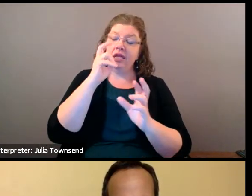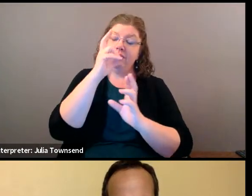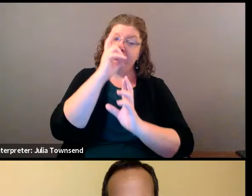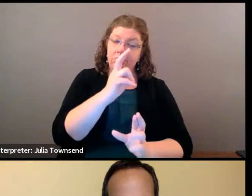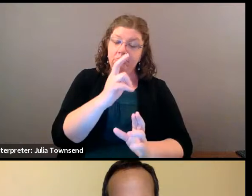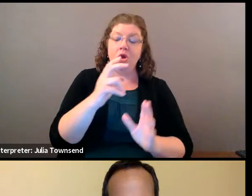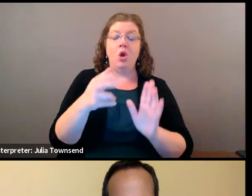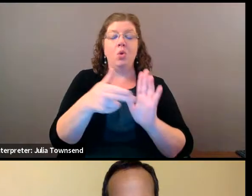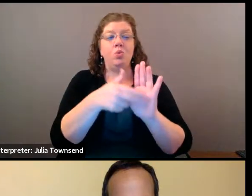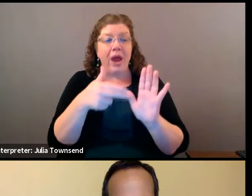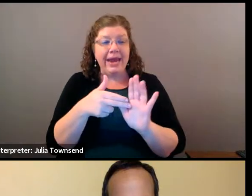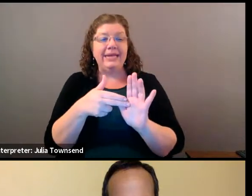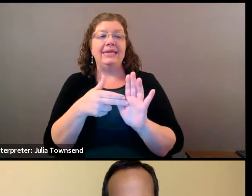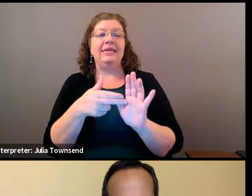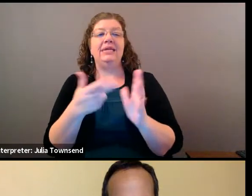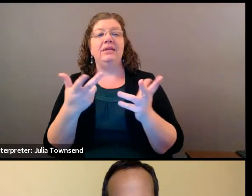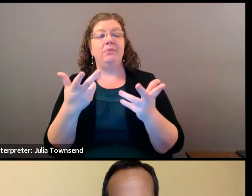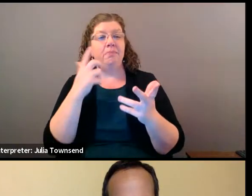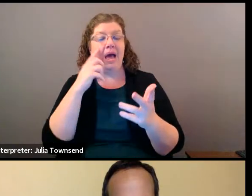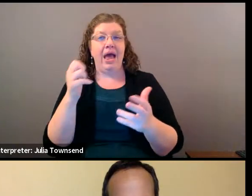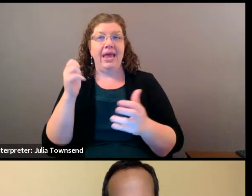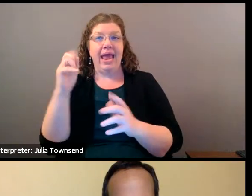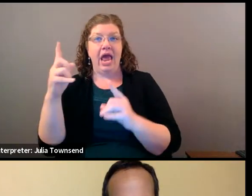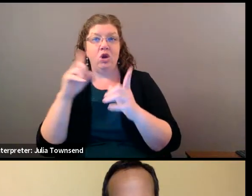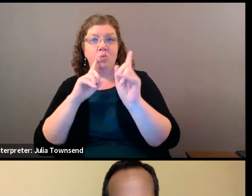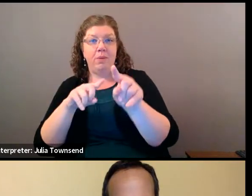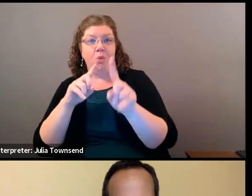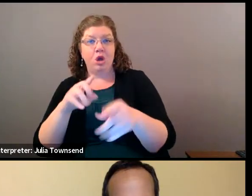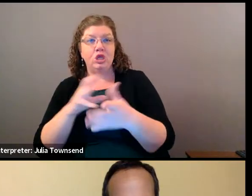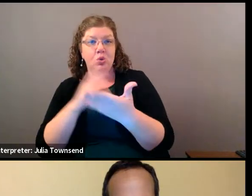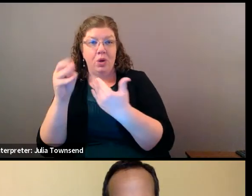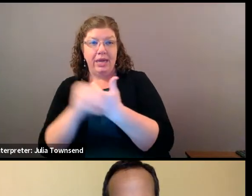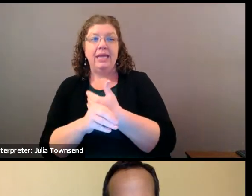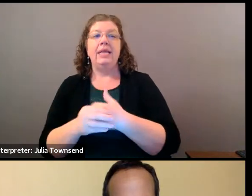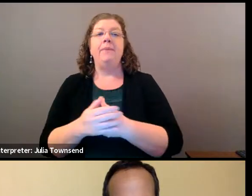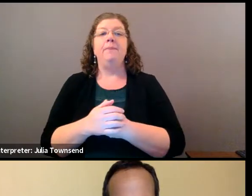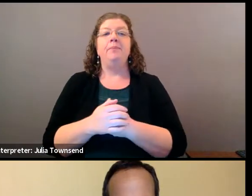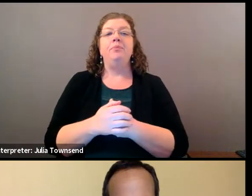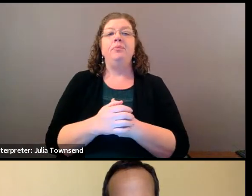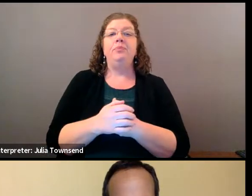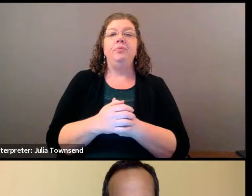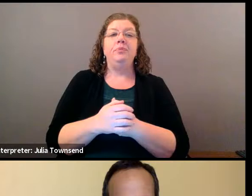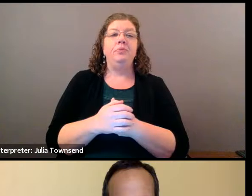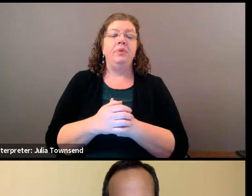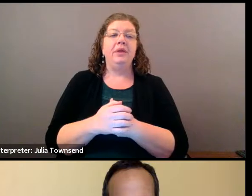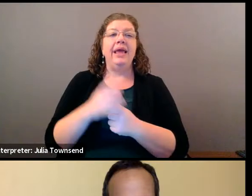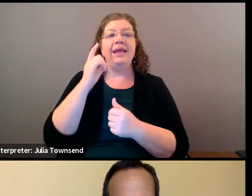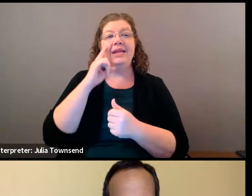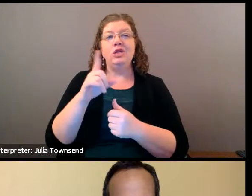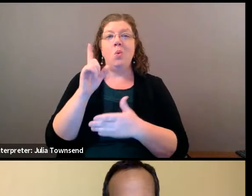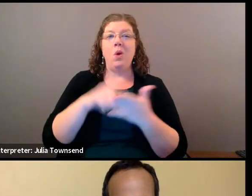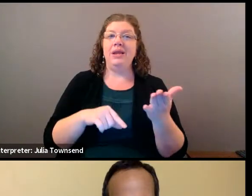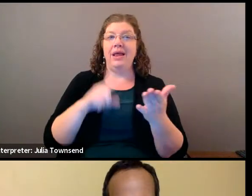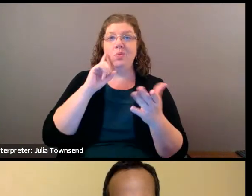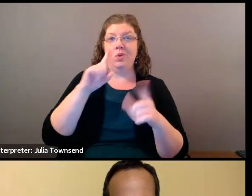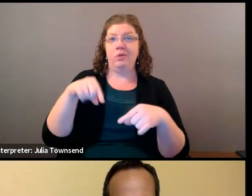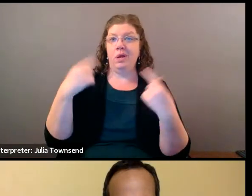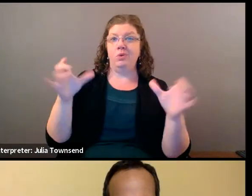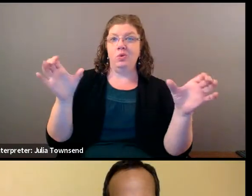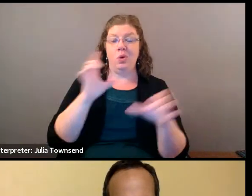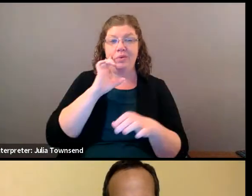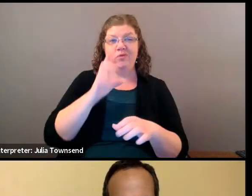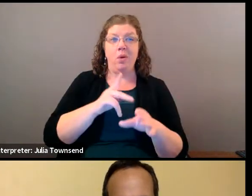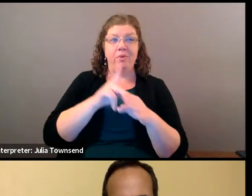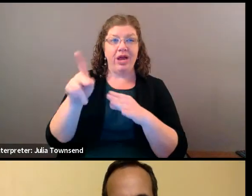rated by Ed Reports curriculum. And it has been what our 6th grade team has been having professional